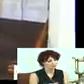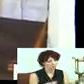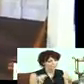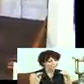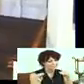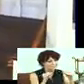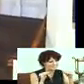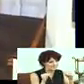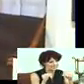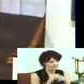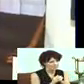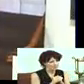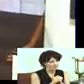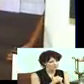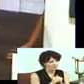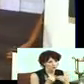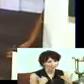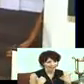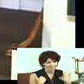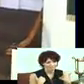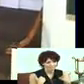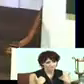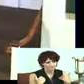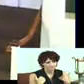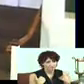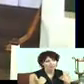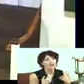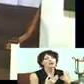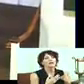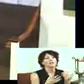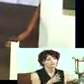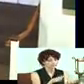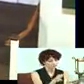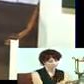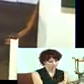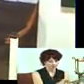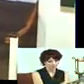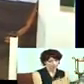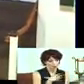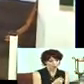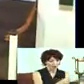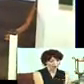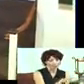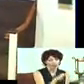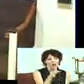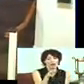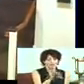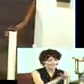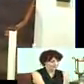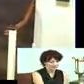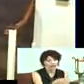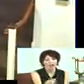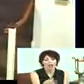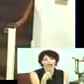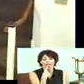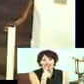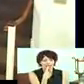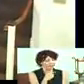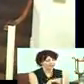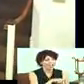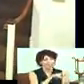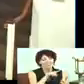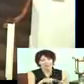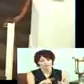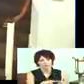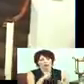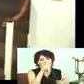where we'll take the host, the wafer, dip it, place it on your tongue, and then do a blessing. If you